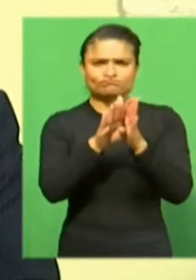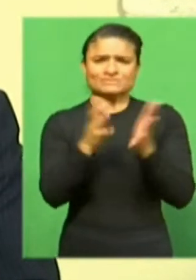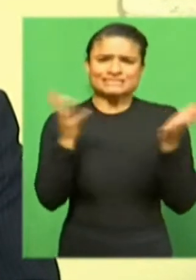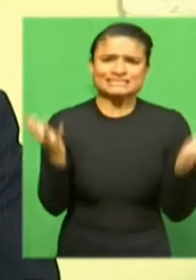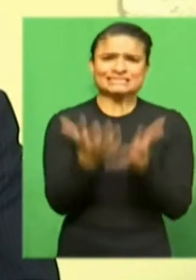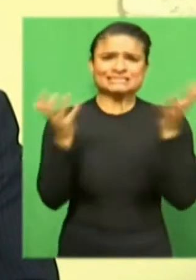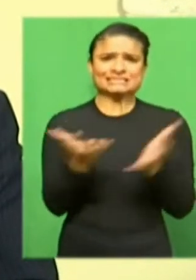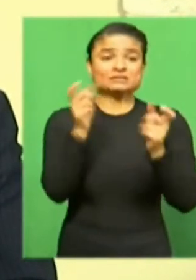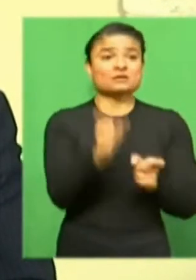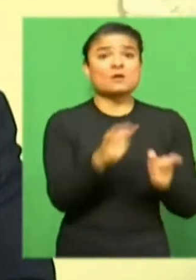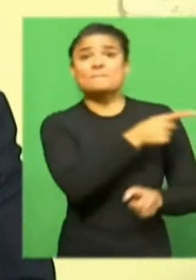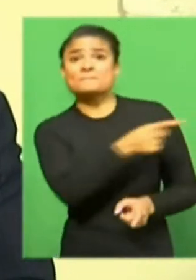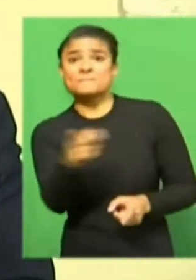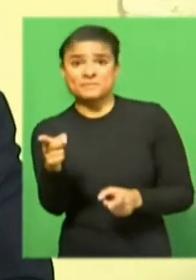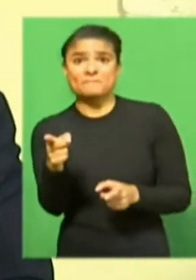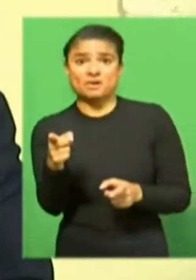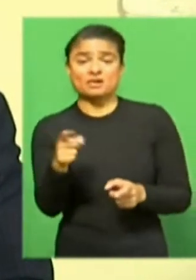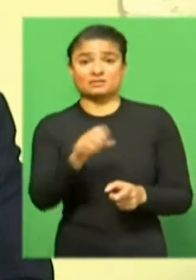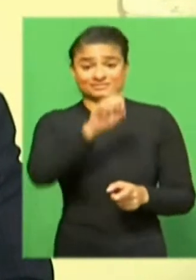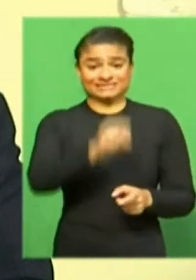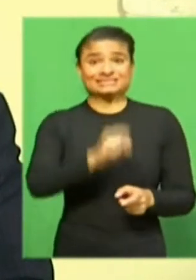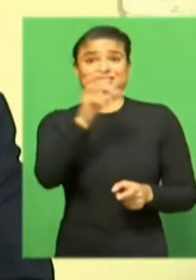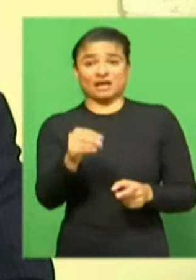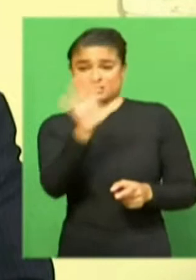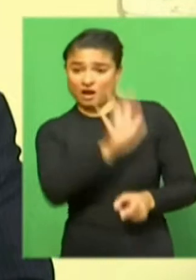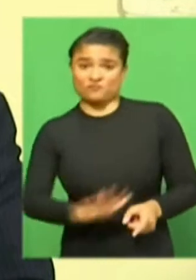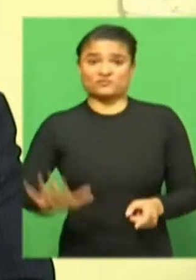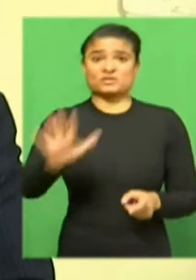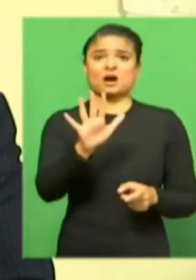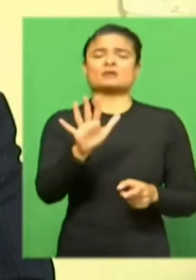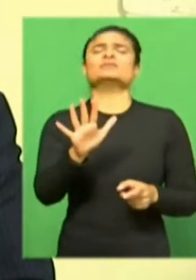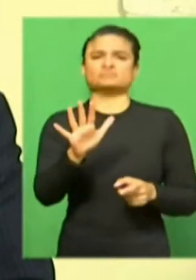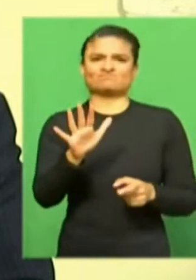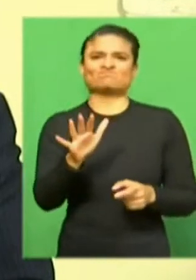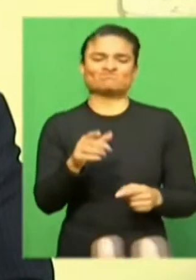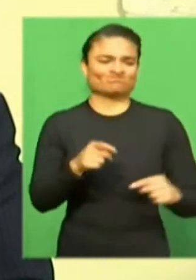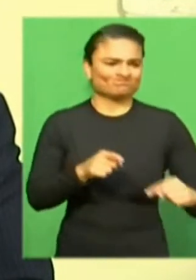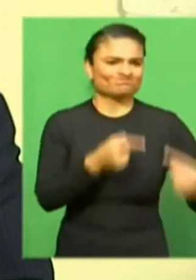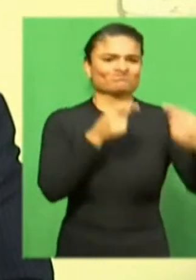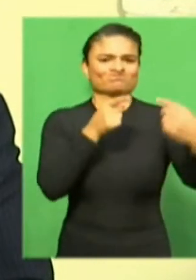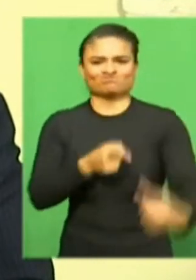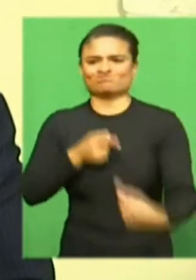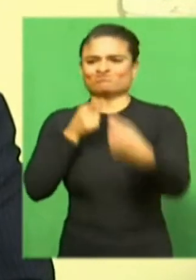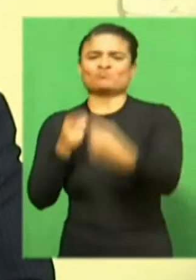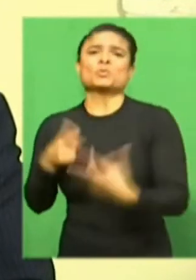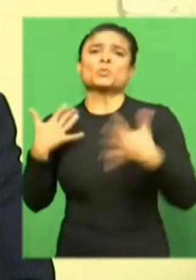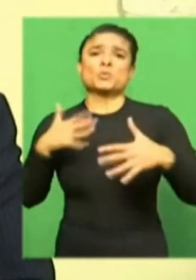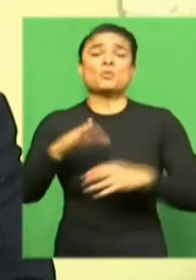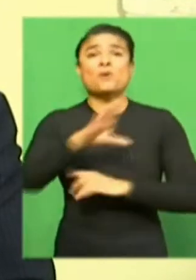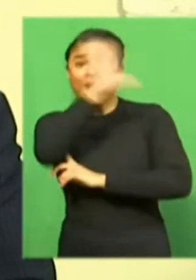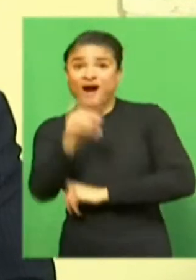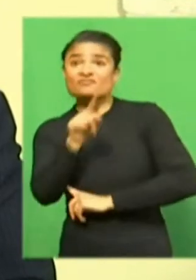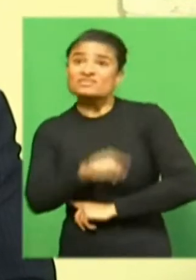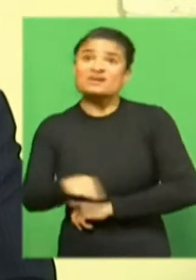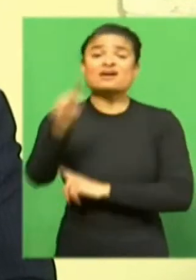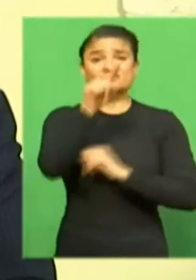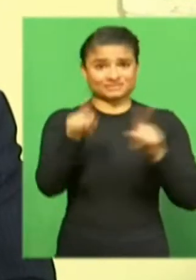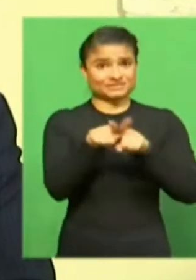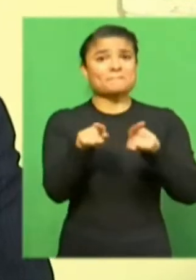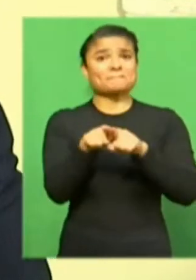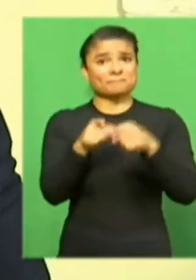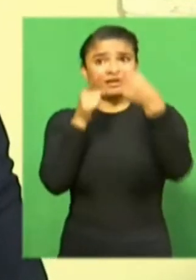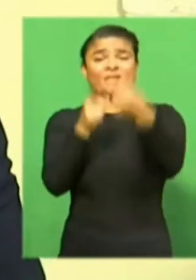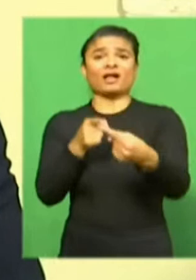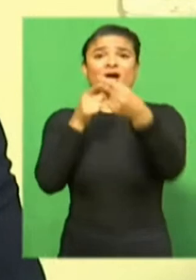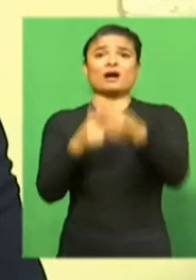we faced as a country and the continent in accessing vaccines.